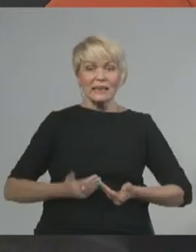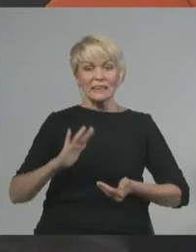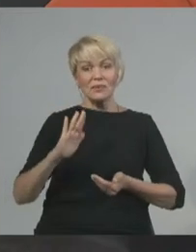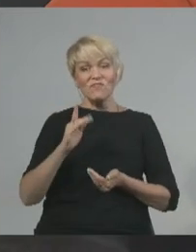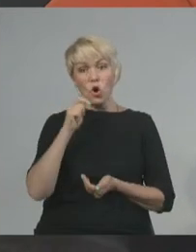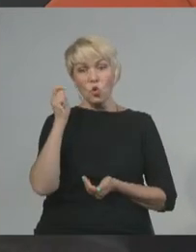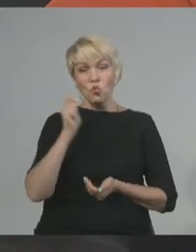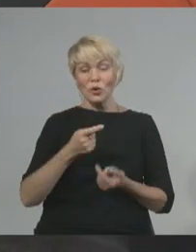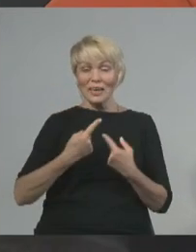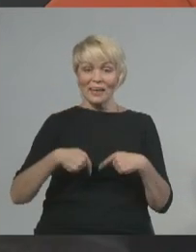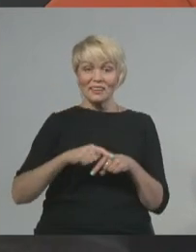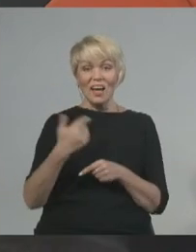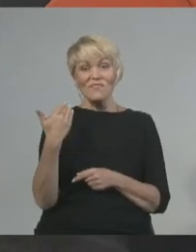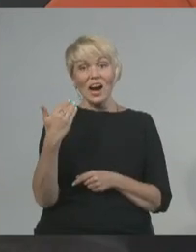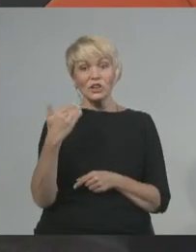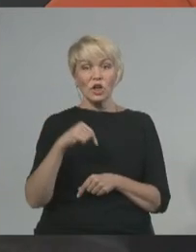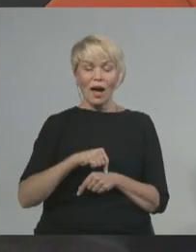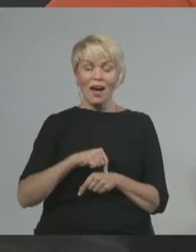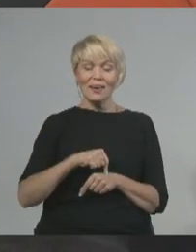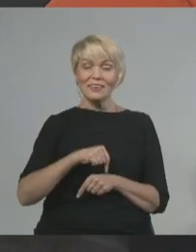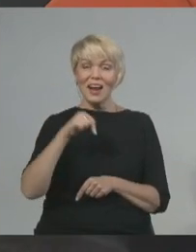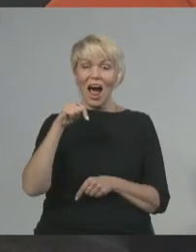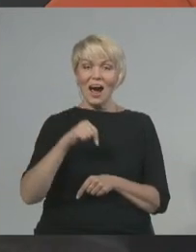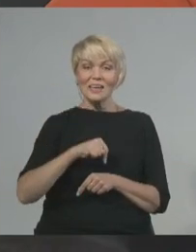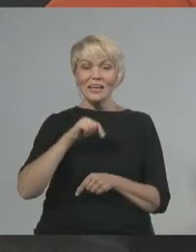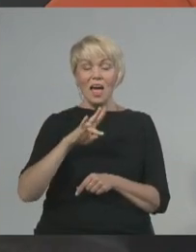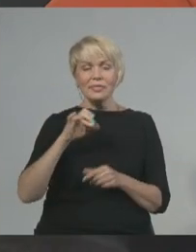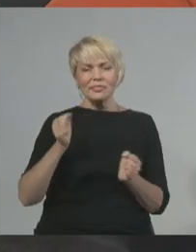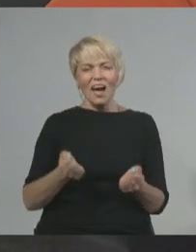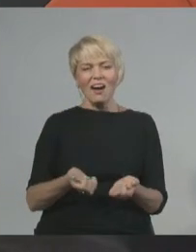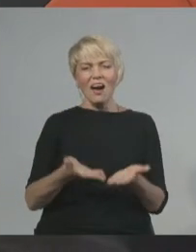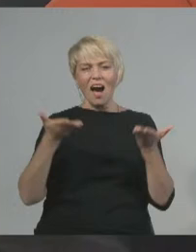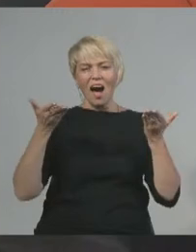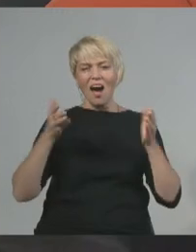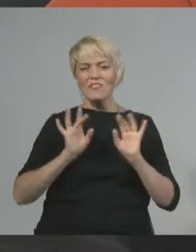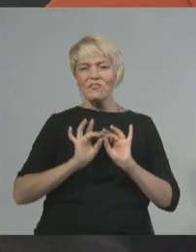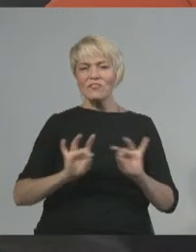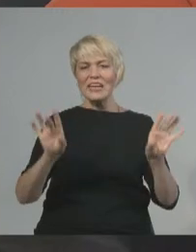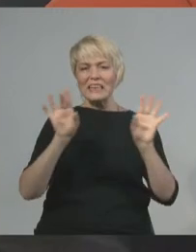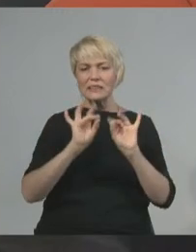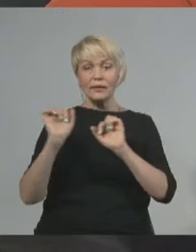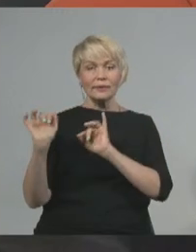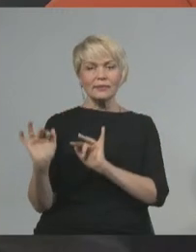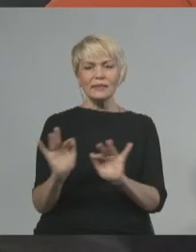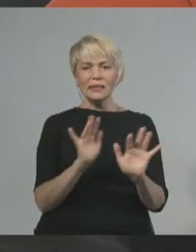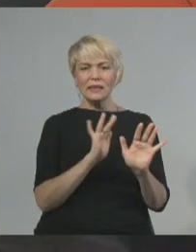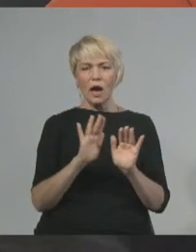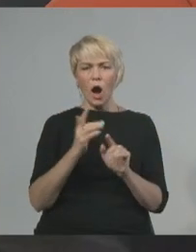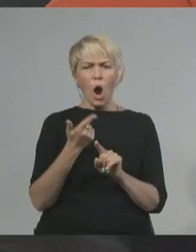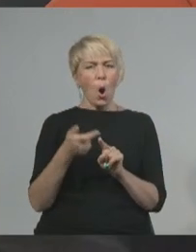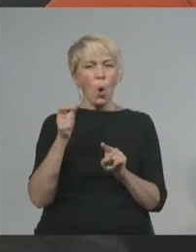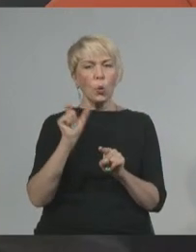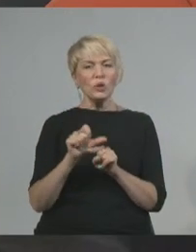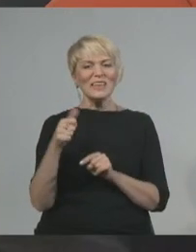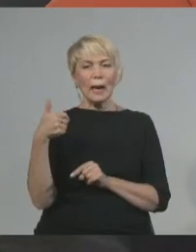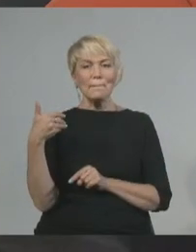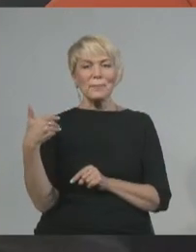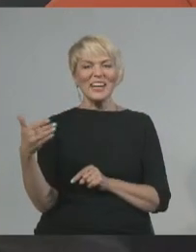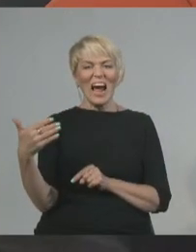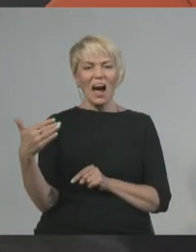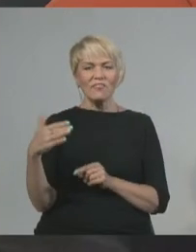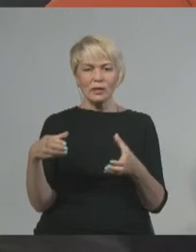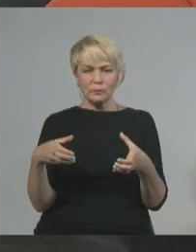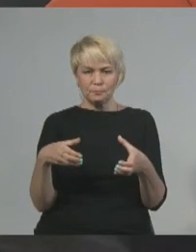of the far-right uh operations here are getting how do you feel on the on on this topic